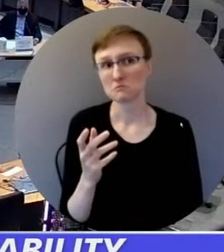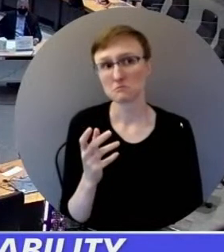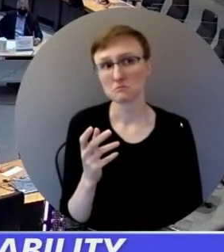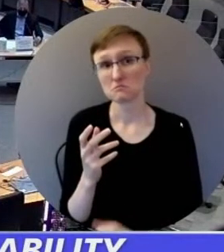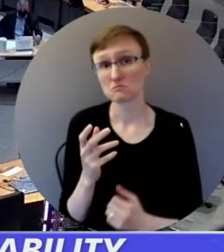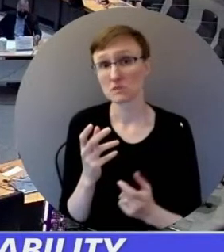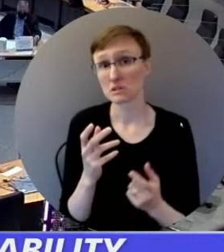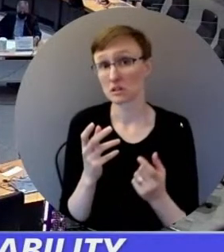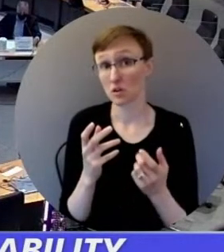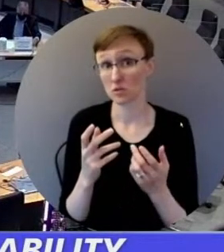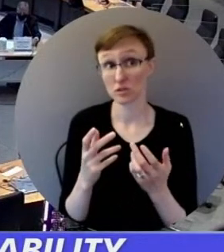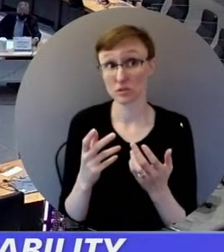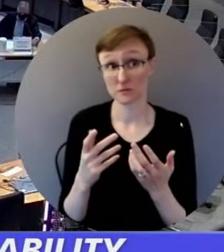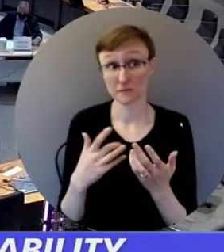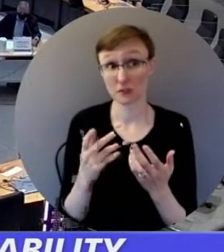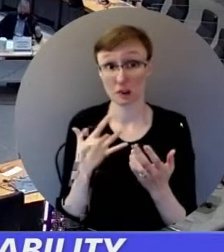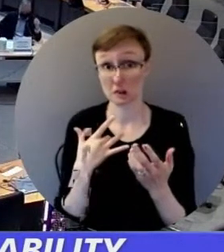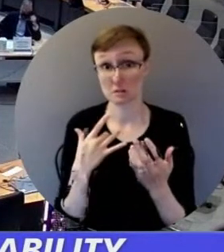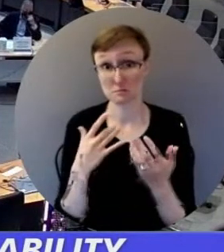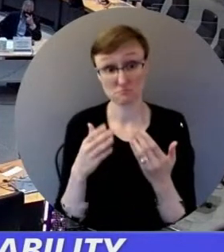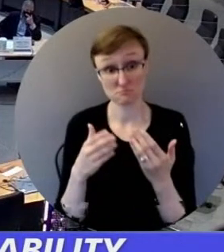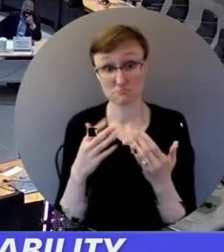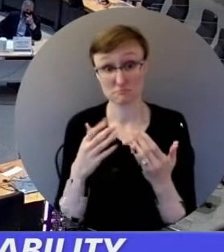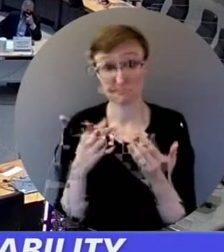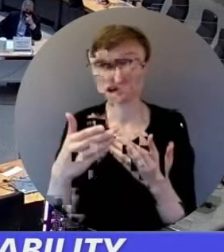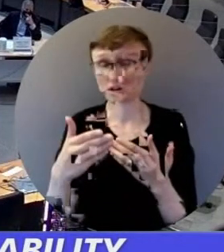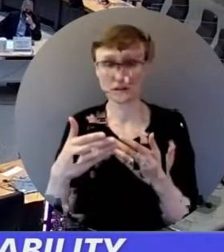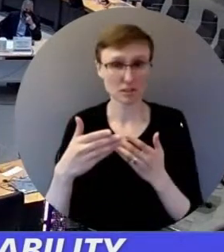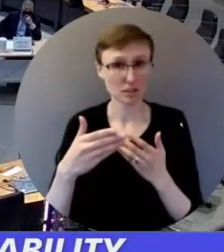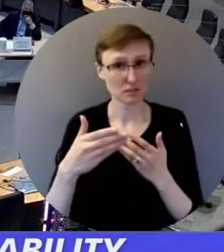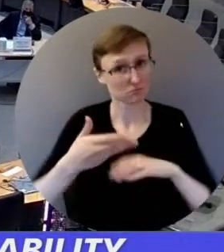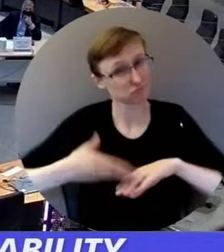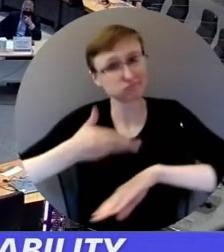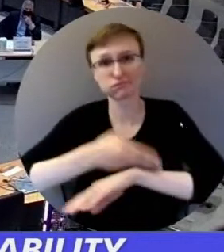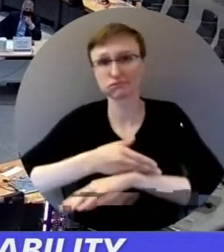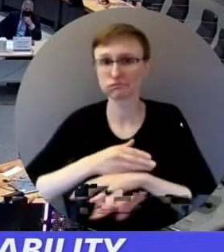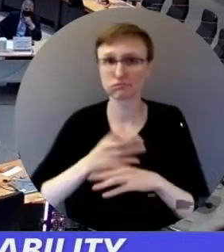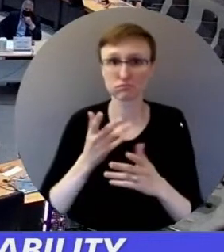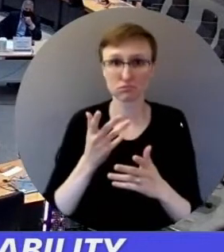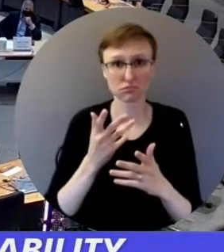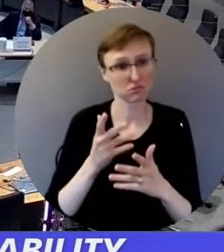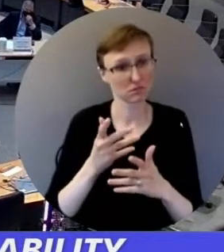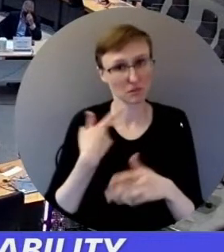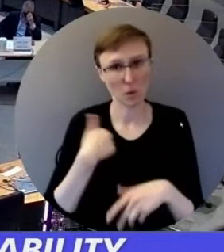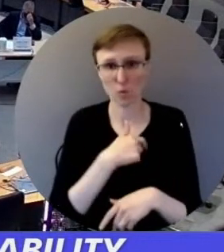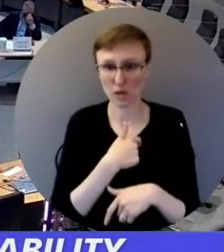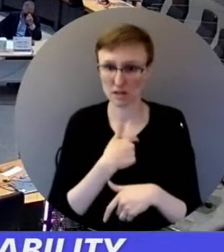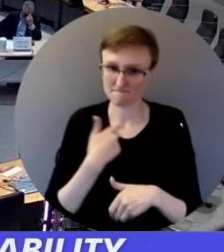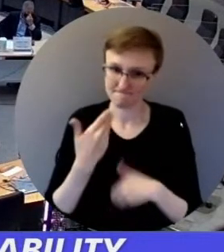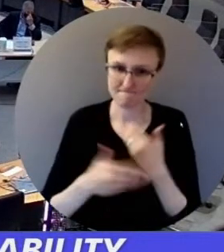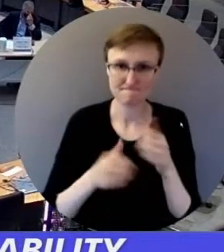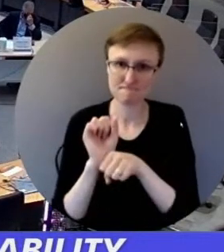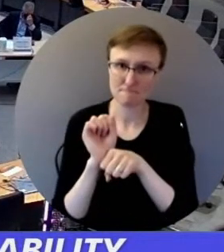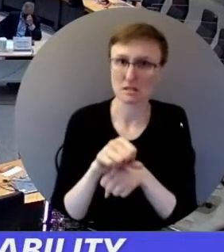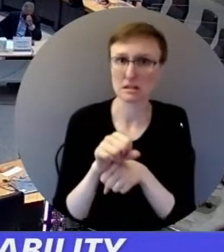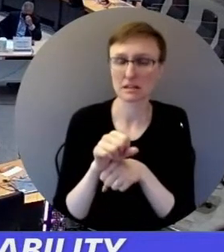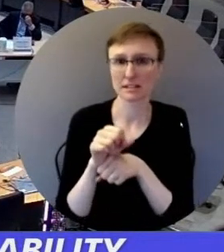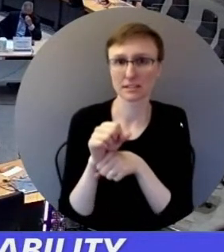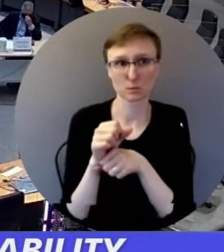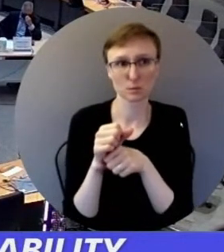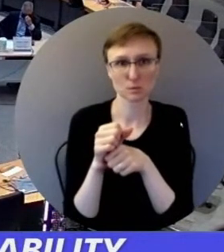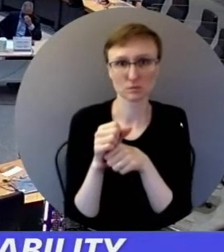on this? Have we turned a corner on this disease? Are we beating it? And where are we